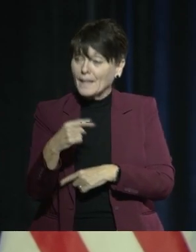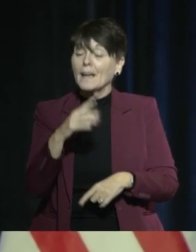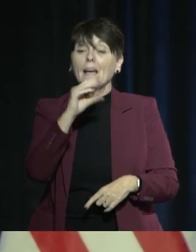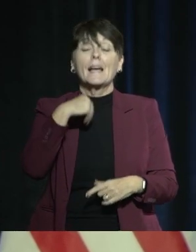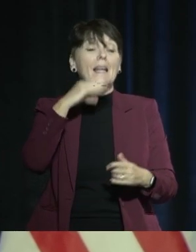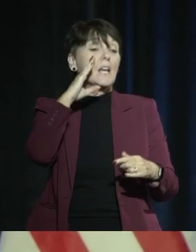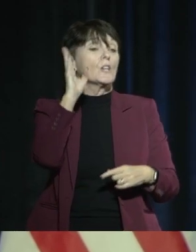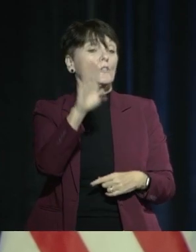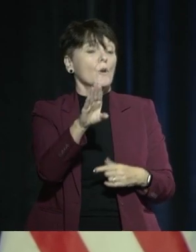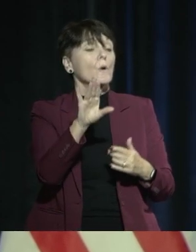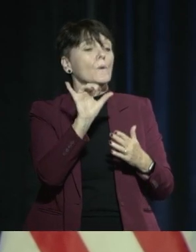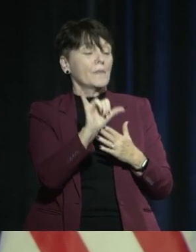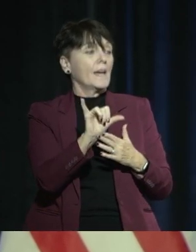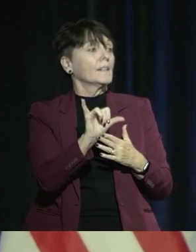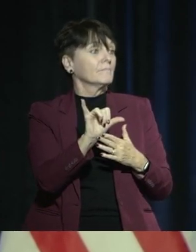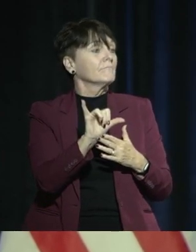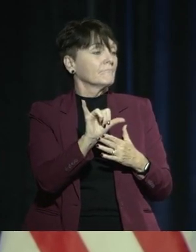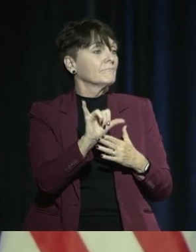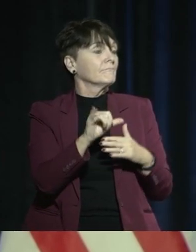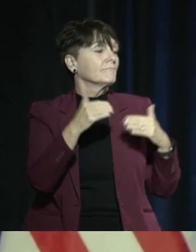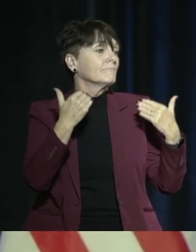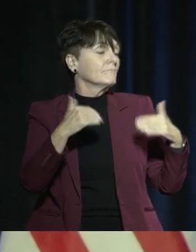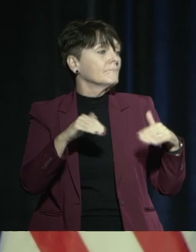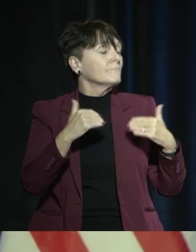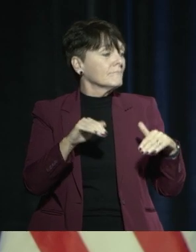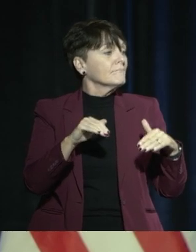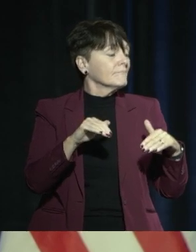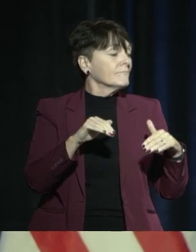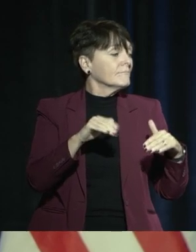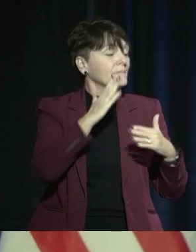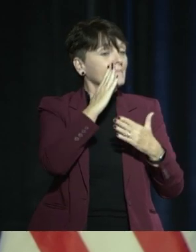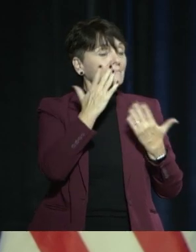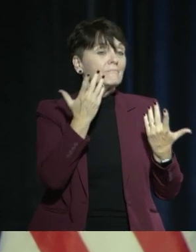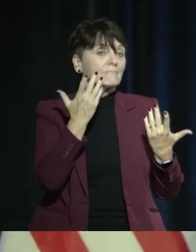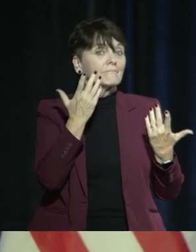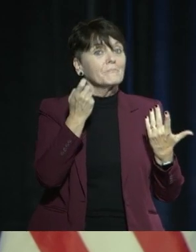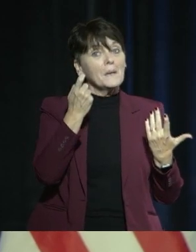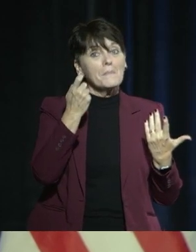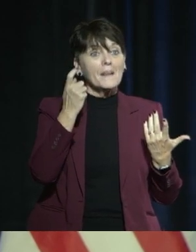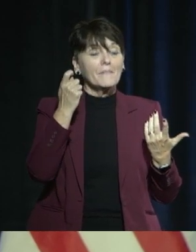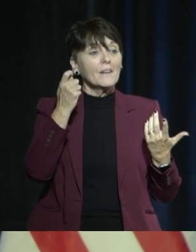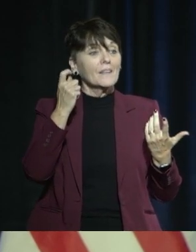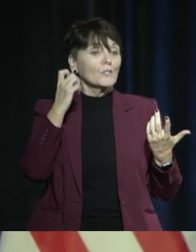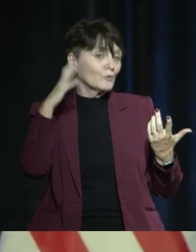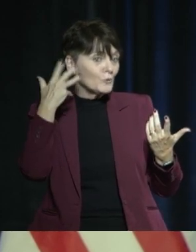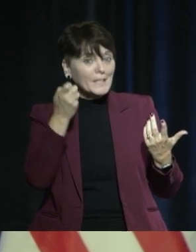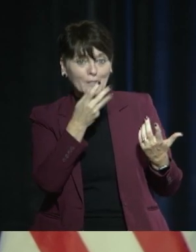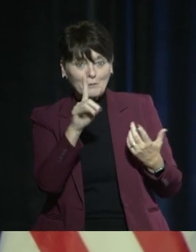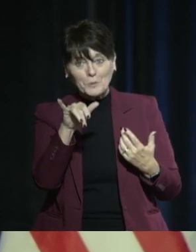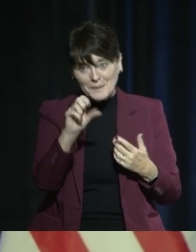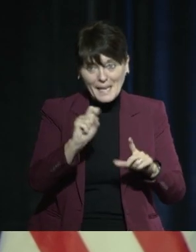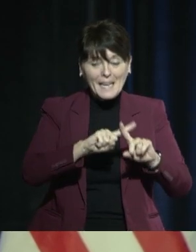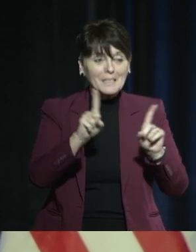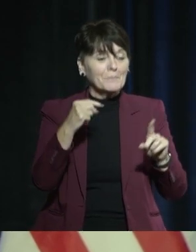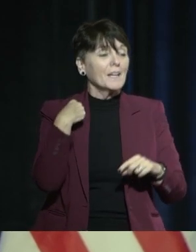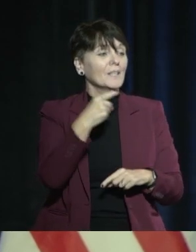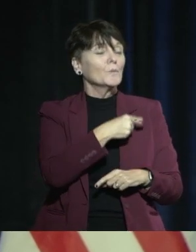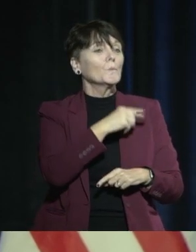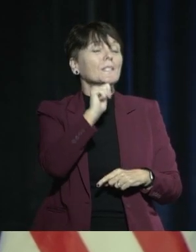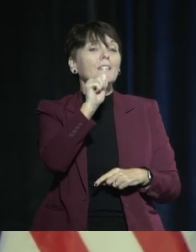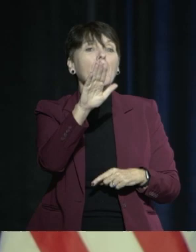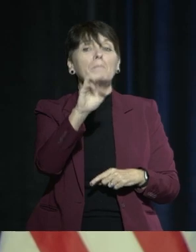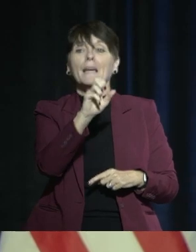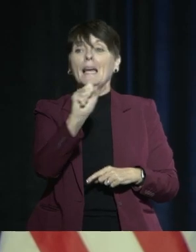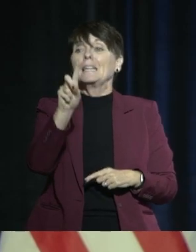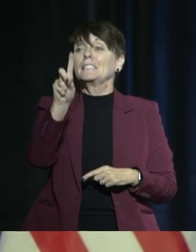know that it's been an interesting couple of days. And, you know, it wouldn't be